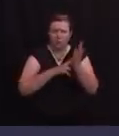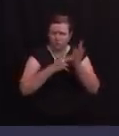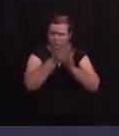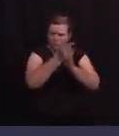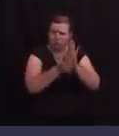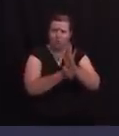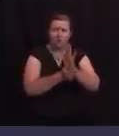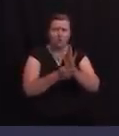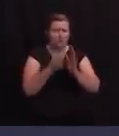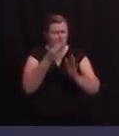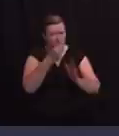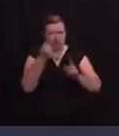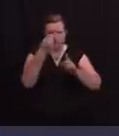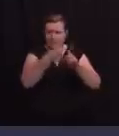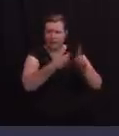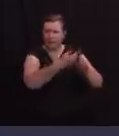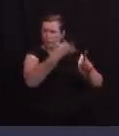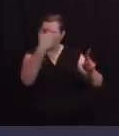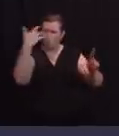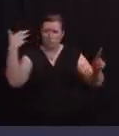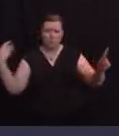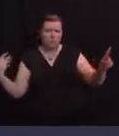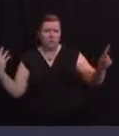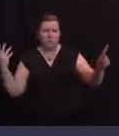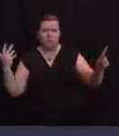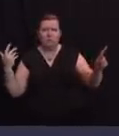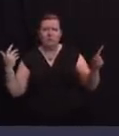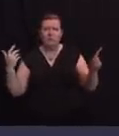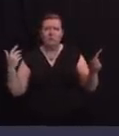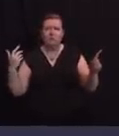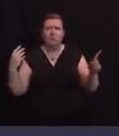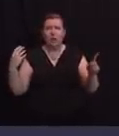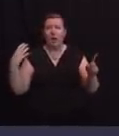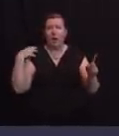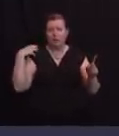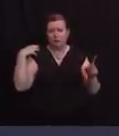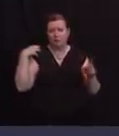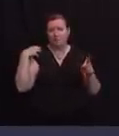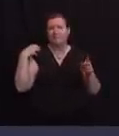that pushed back the employer's contribution obligations.